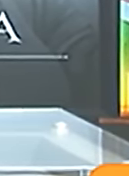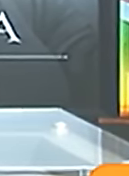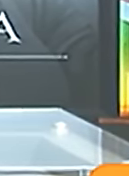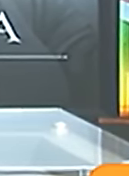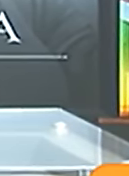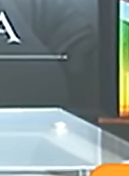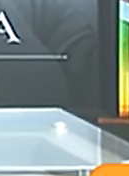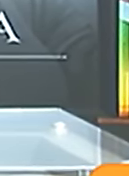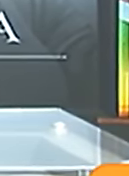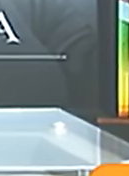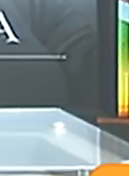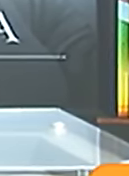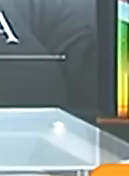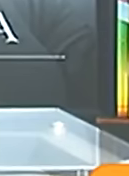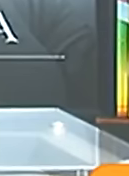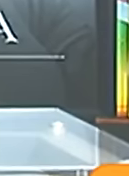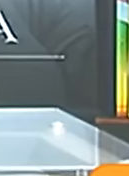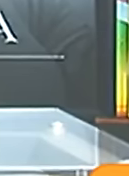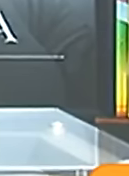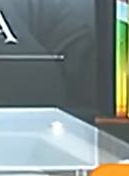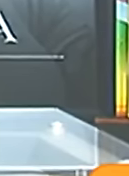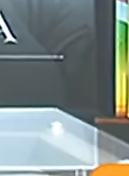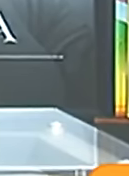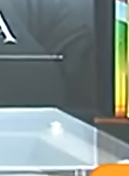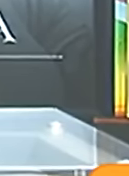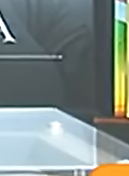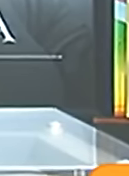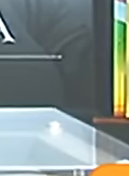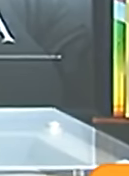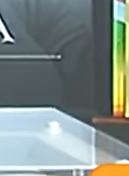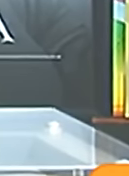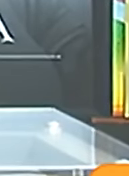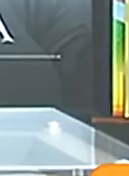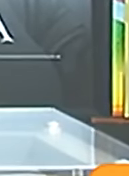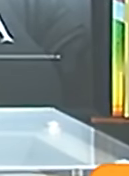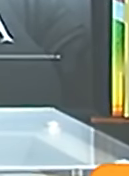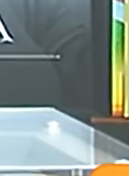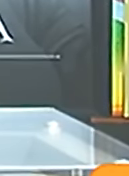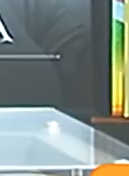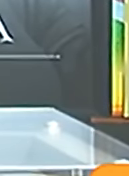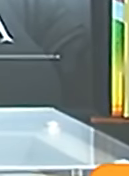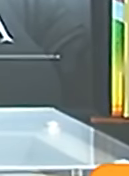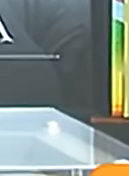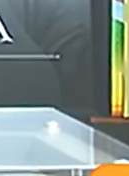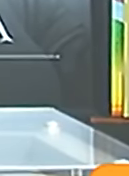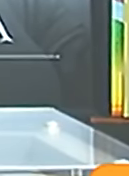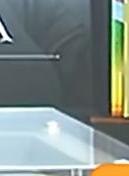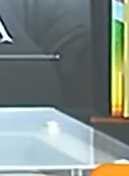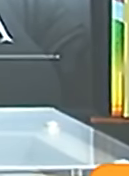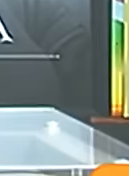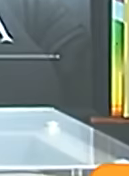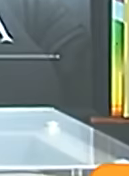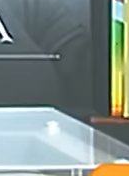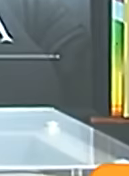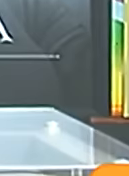Sunday morning, say they are satisfied with the results and have urged the public to allow them mourn in private. The family is expected